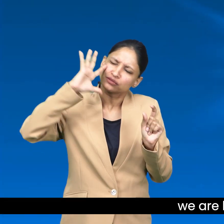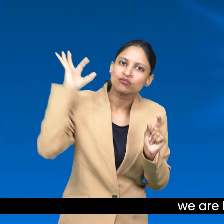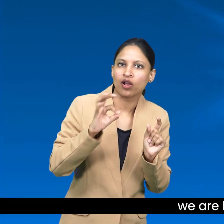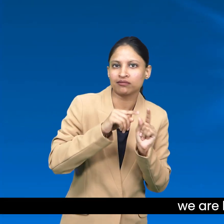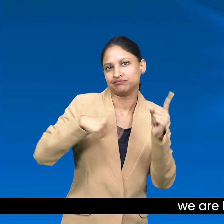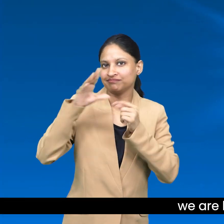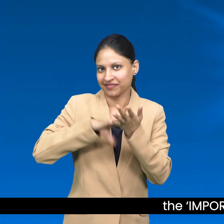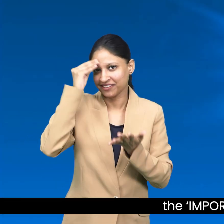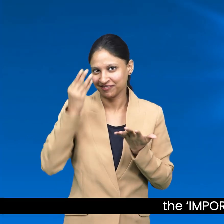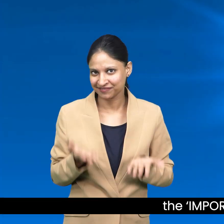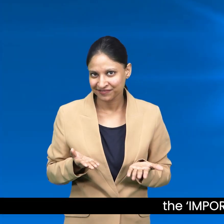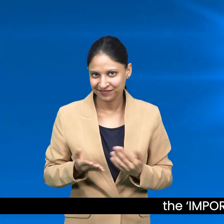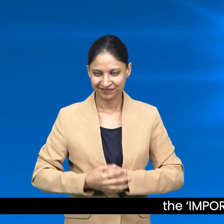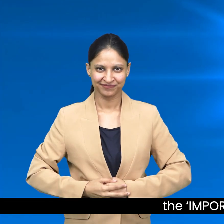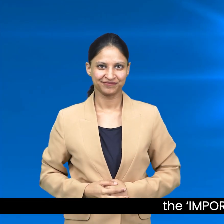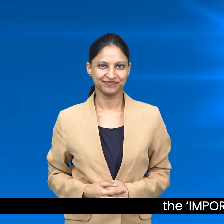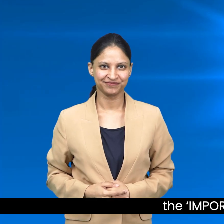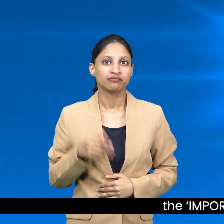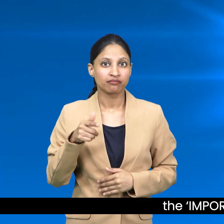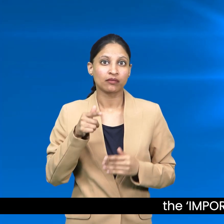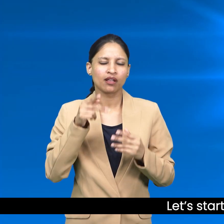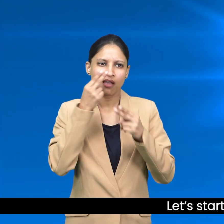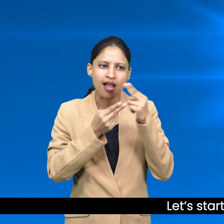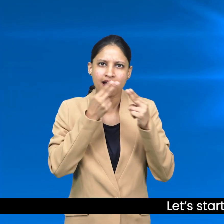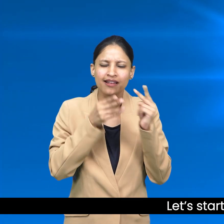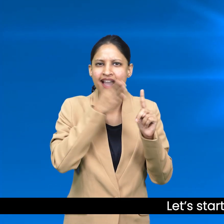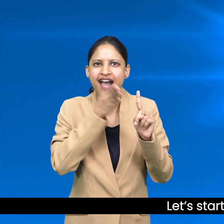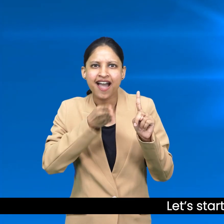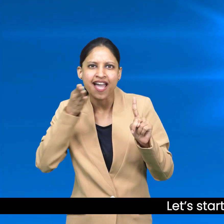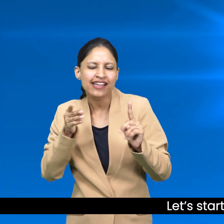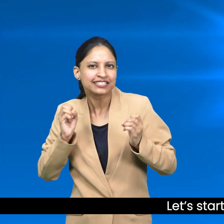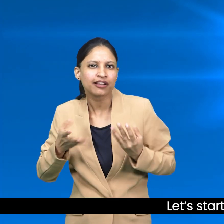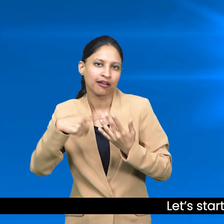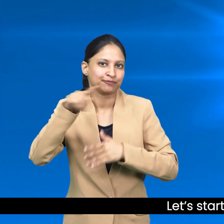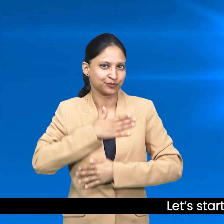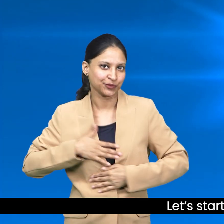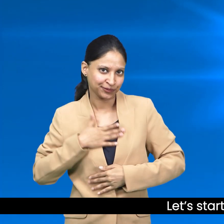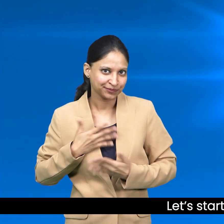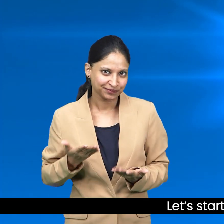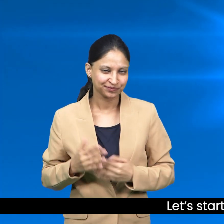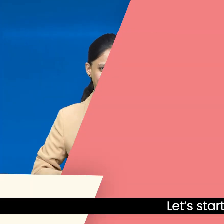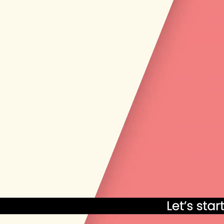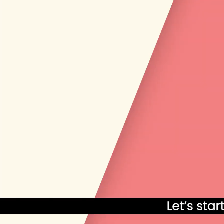Today we are learning about the importance of teeth. Let's start our fun journey.